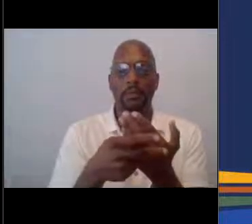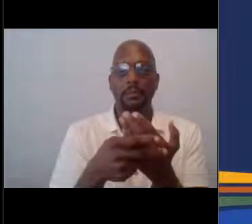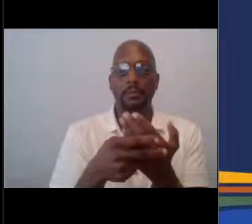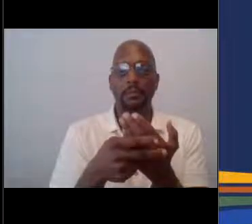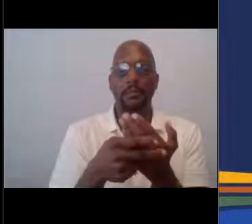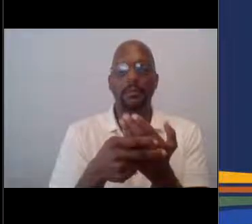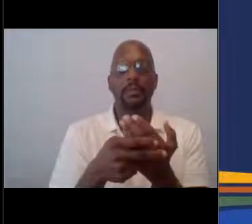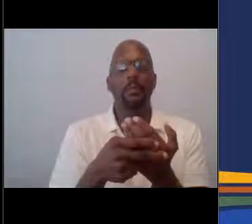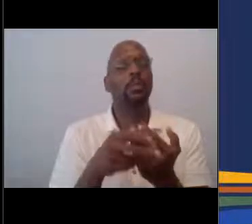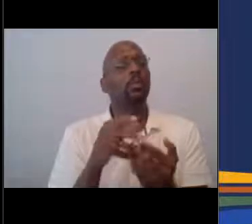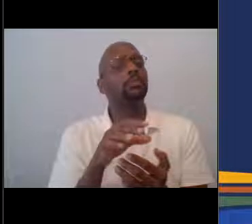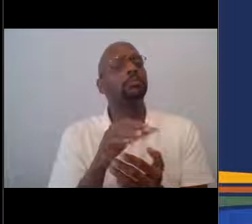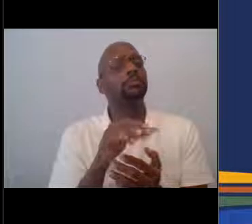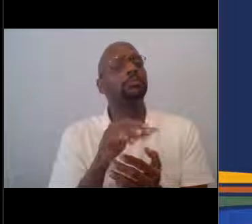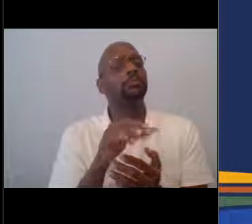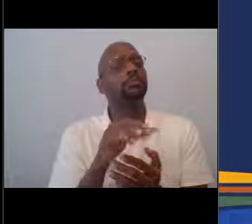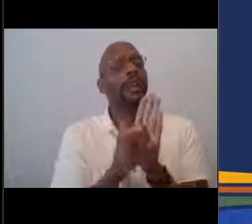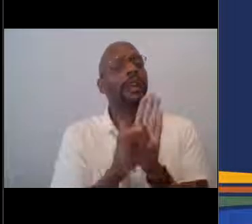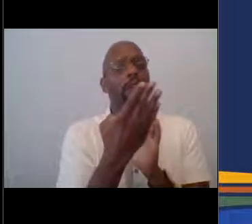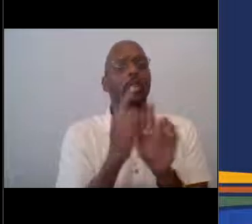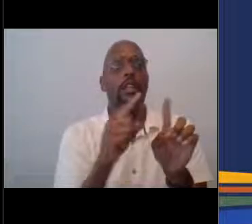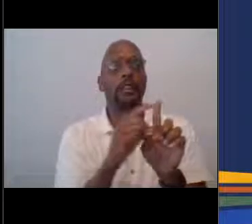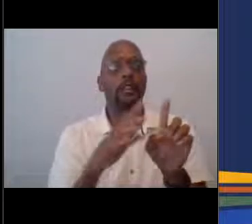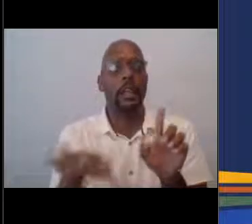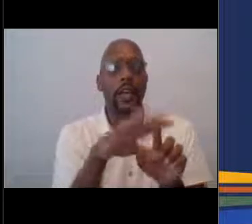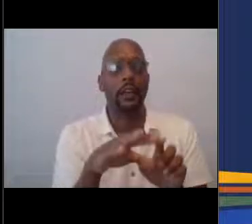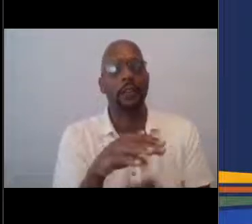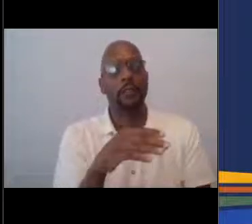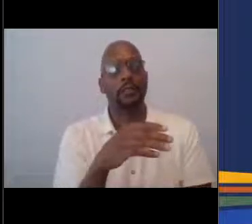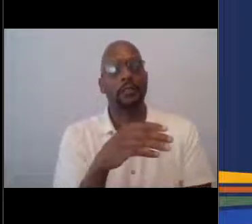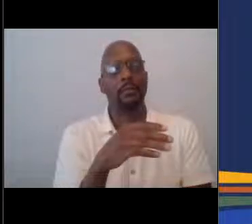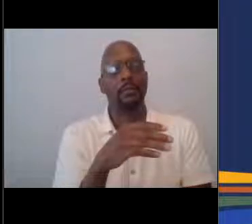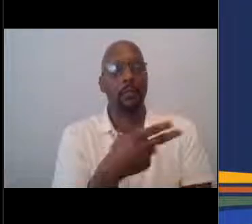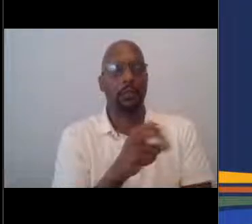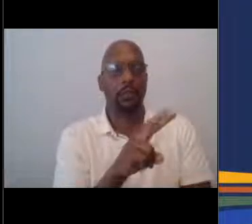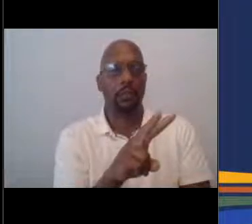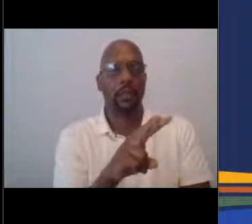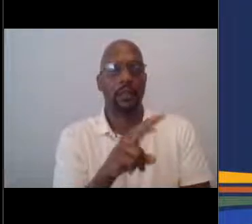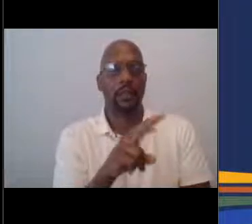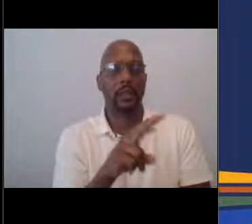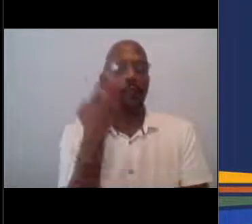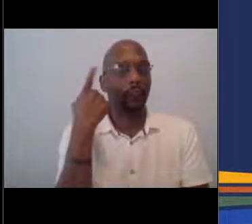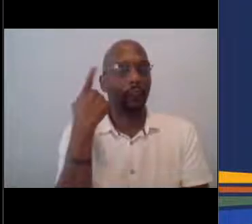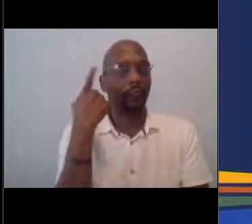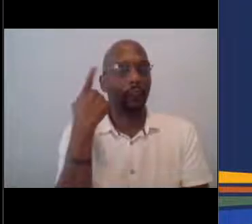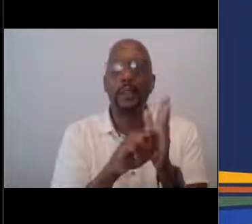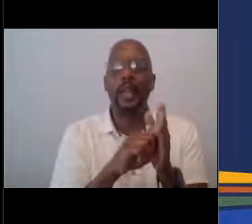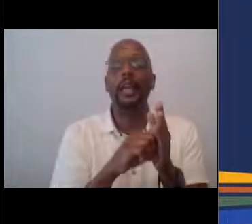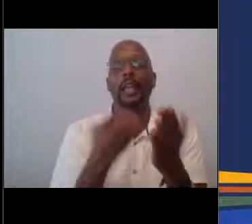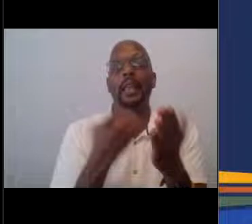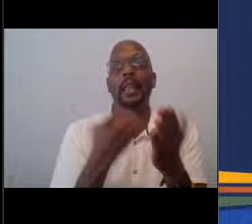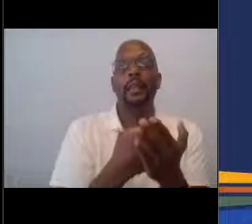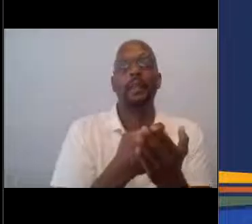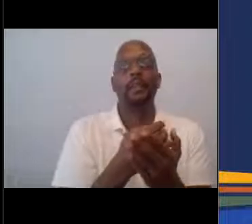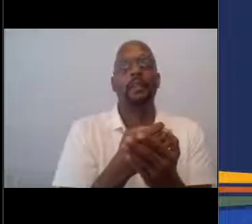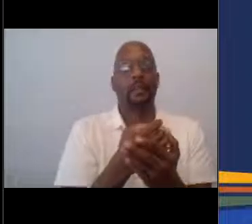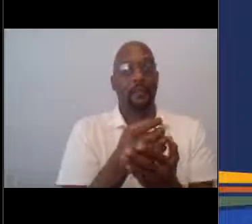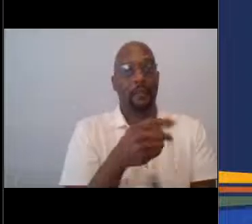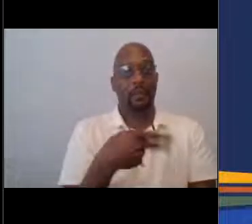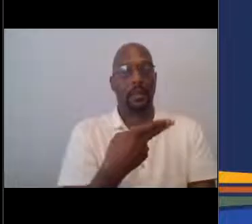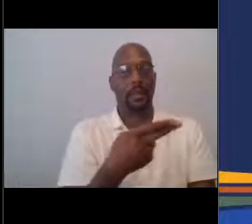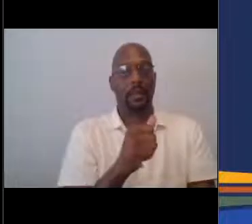4 phases for the HOV portion. And thanks to the state and local funding, phases 1 through 3 are done. We've got those